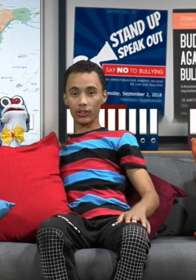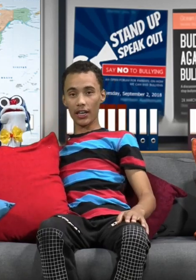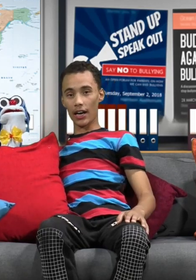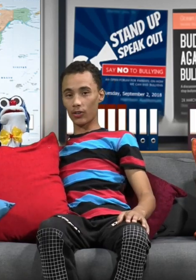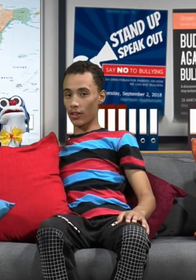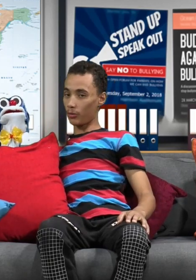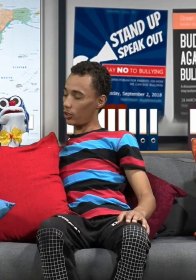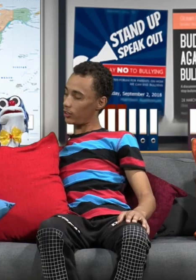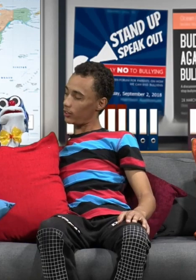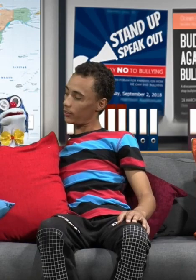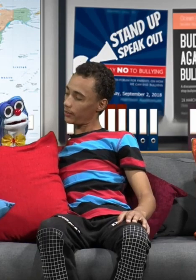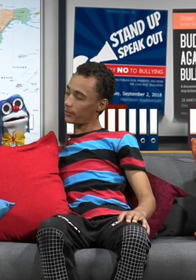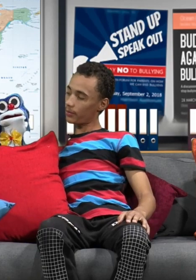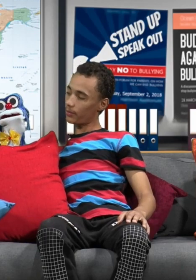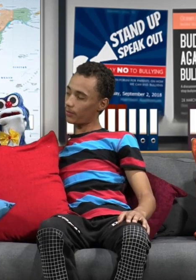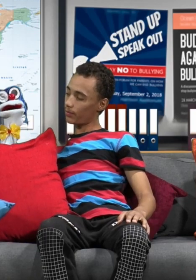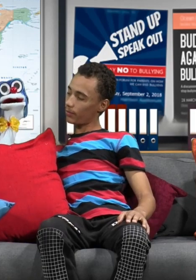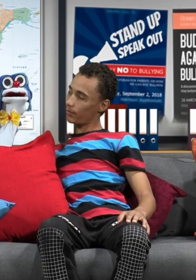So say hi to them, Joshi.